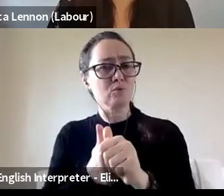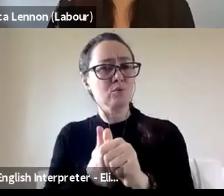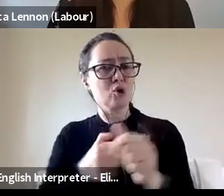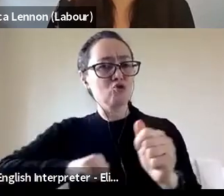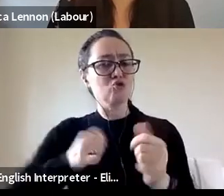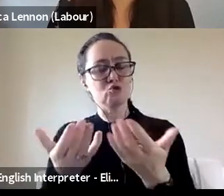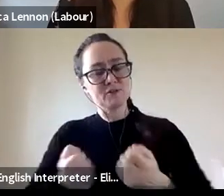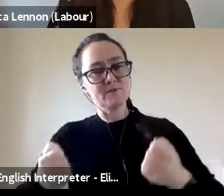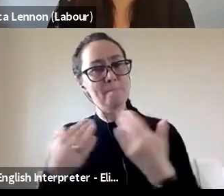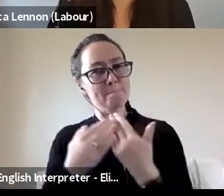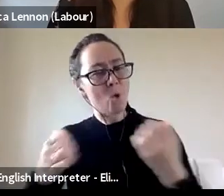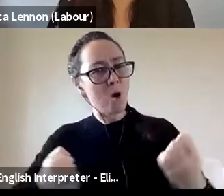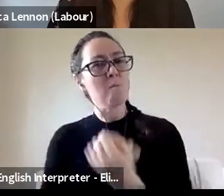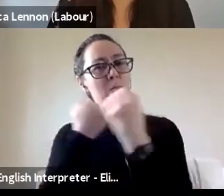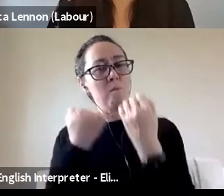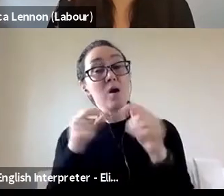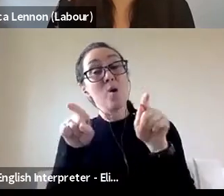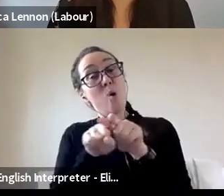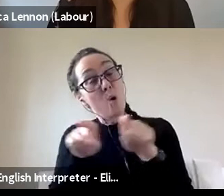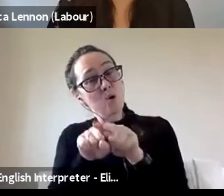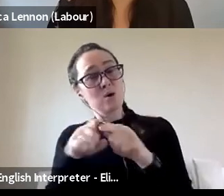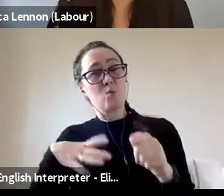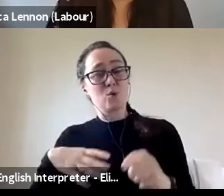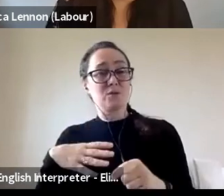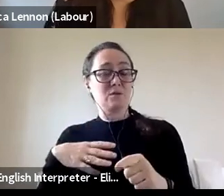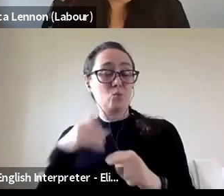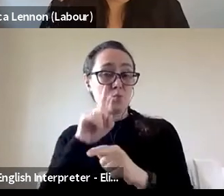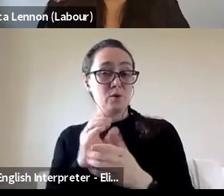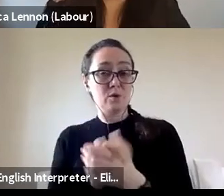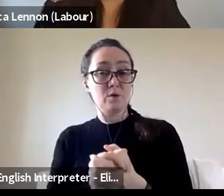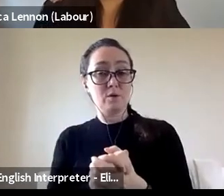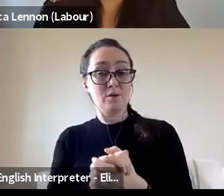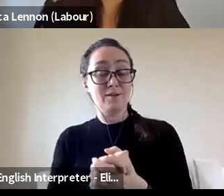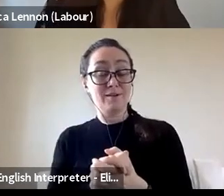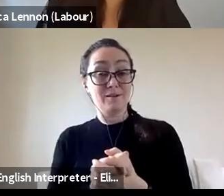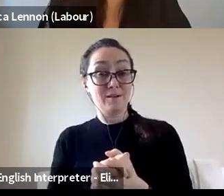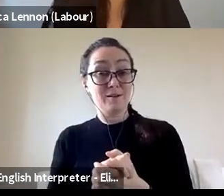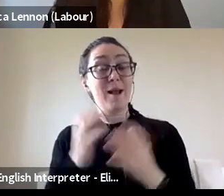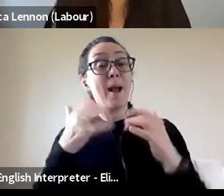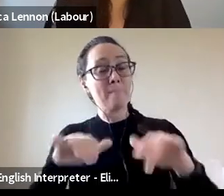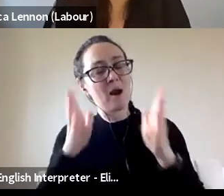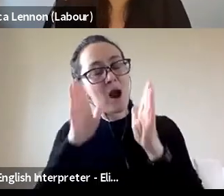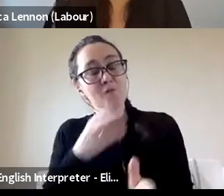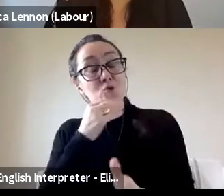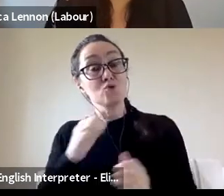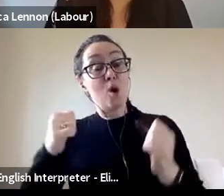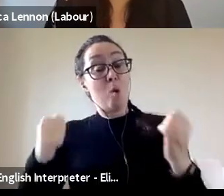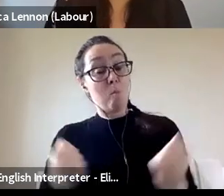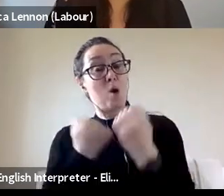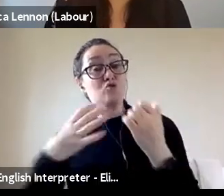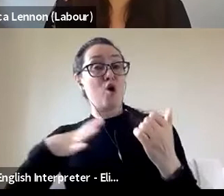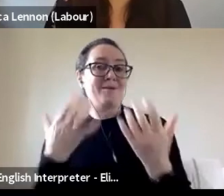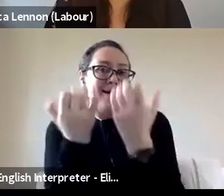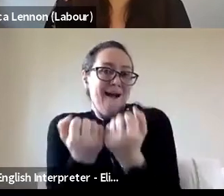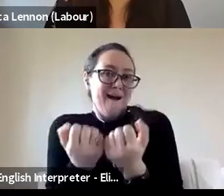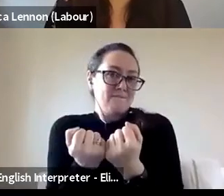but actually what I want to see in the next Parliament is us actually using the ones we've got to the absolute maximum. And